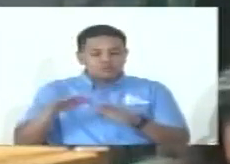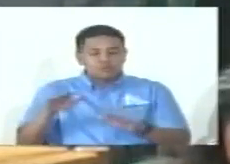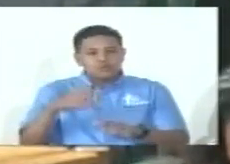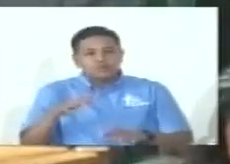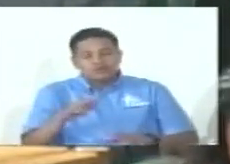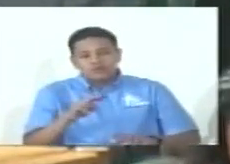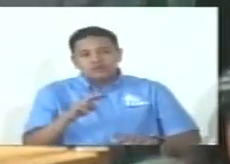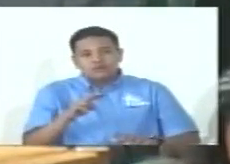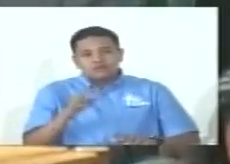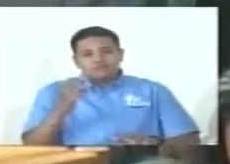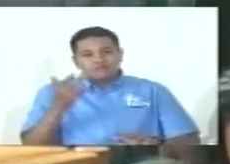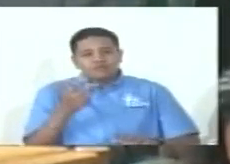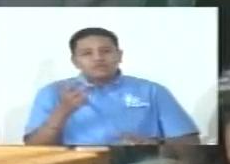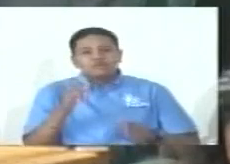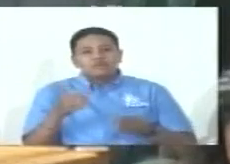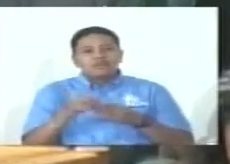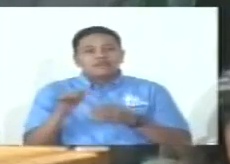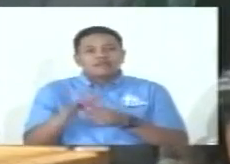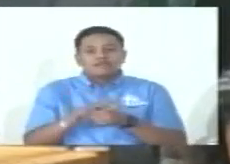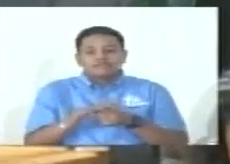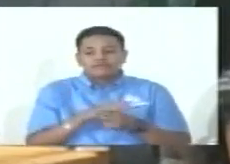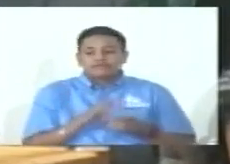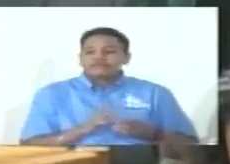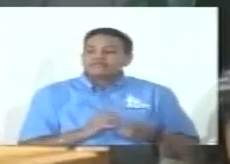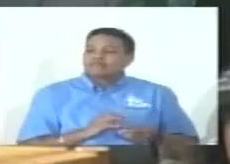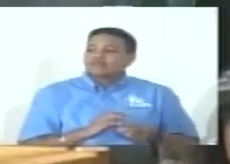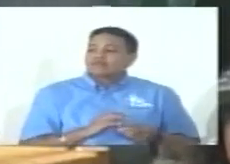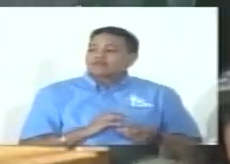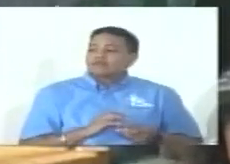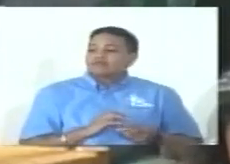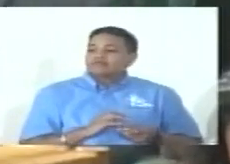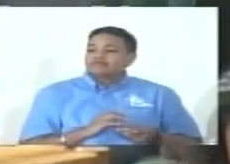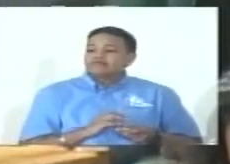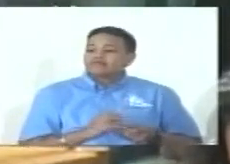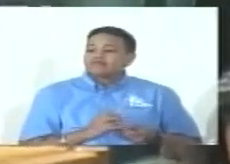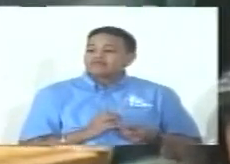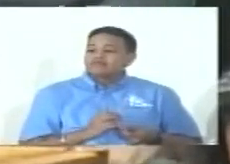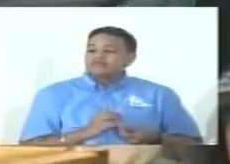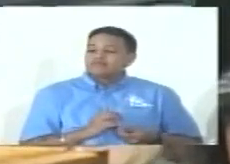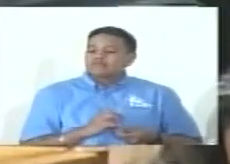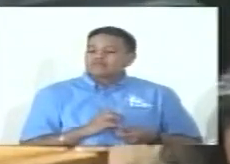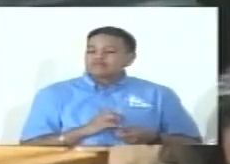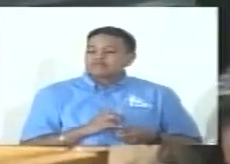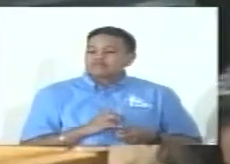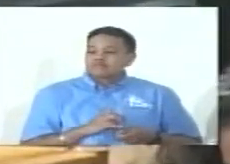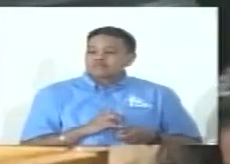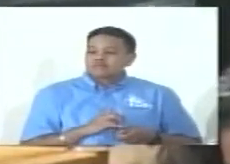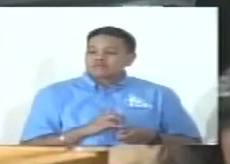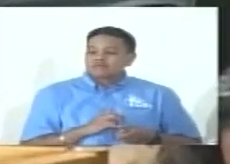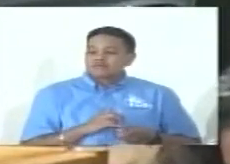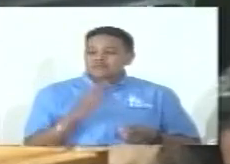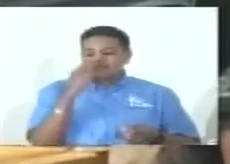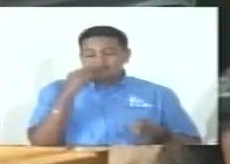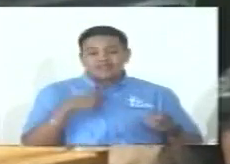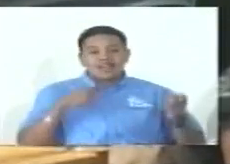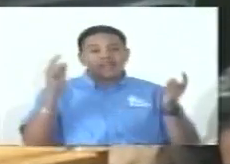It's funny that I actually was introduced to Dr. Galimore by Minister Shahine Robinson. It was